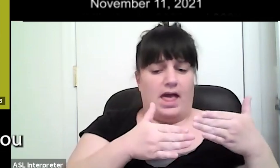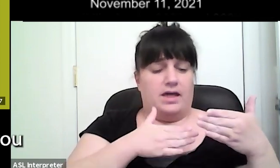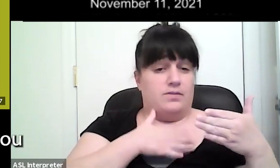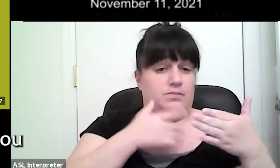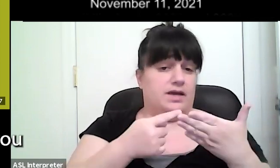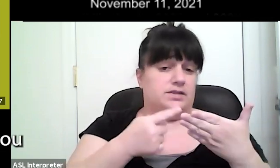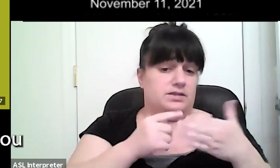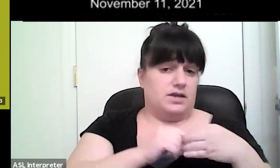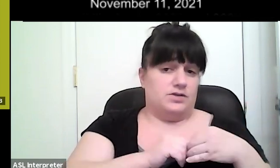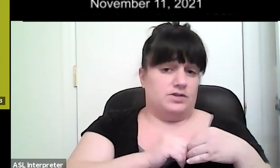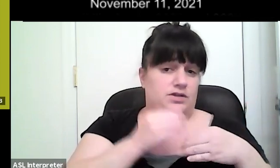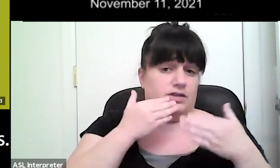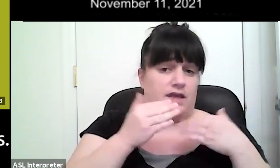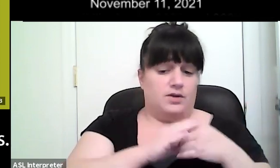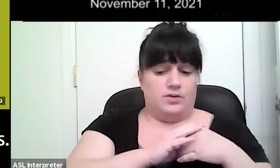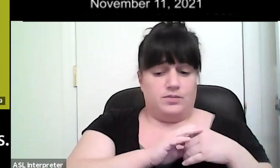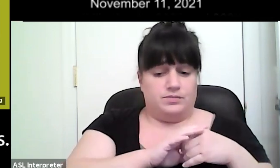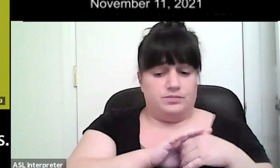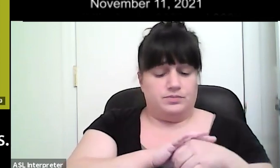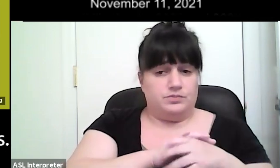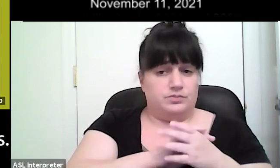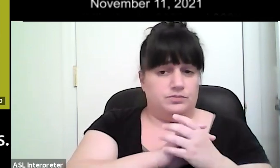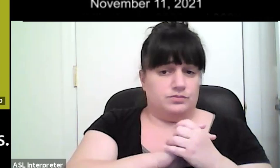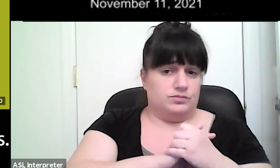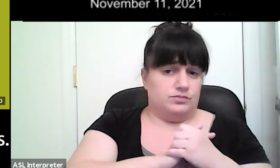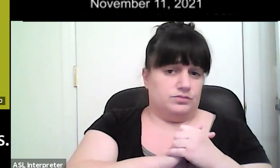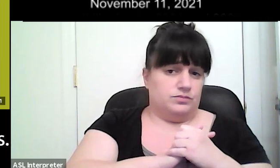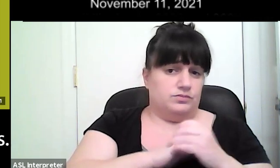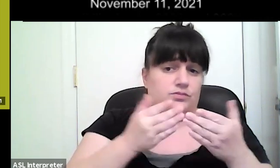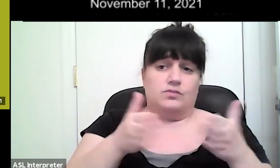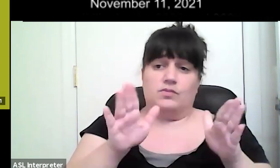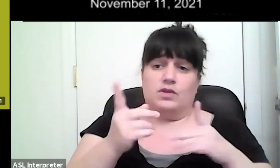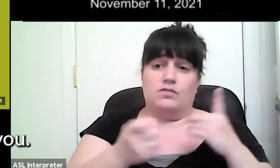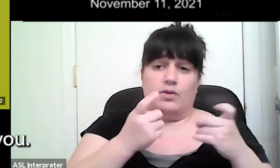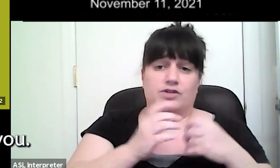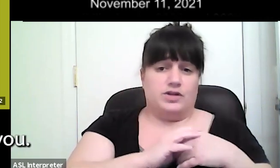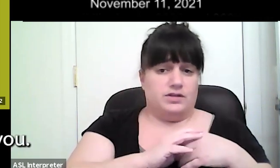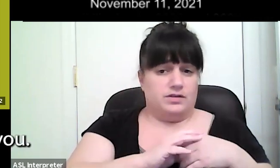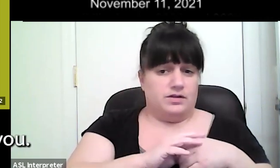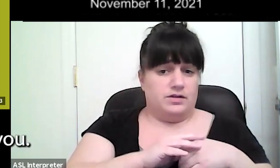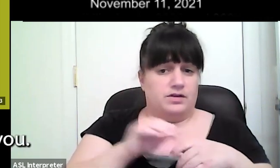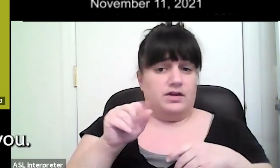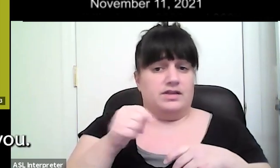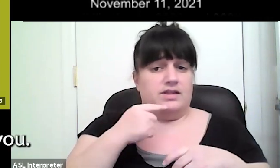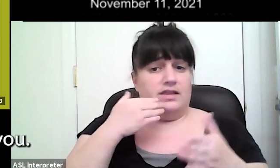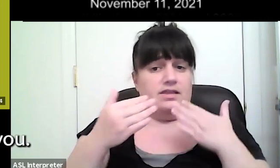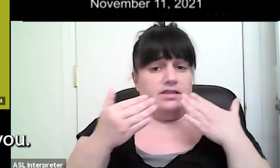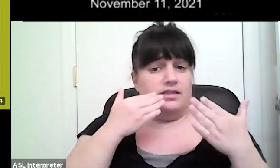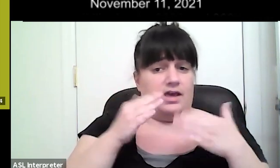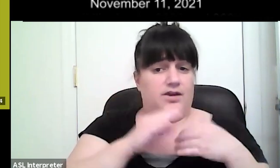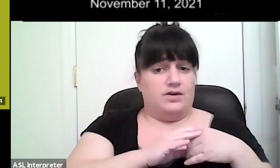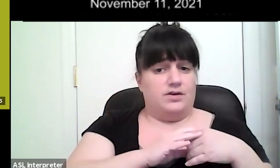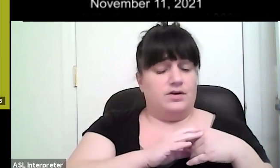discussion, and thank you. And I'm open for any questions. Thank you so very much. Thank